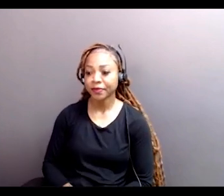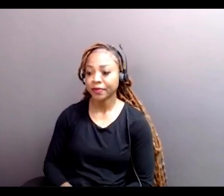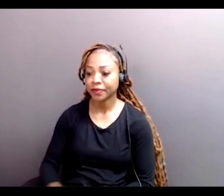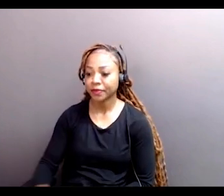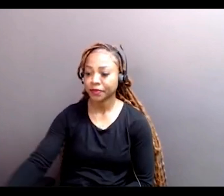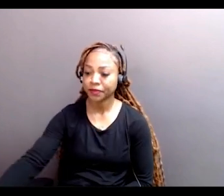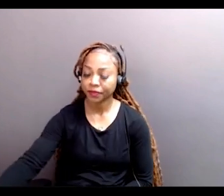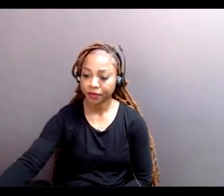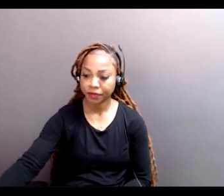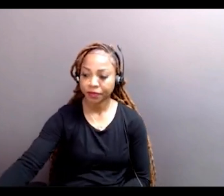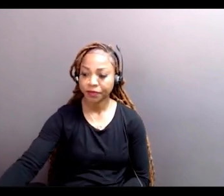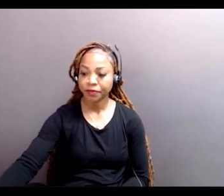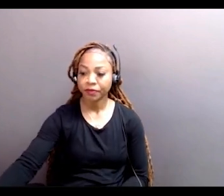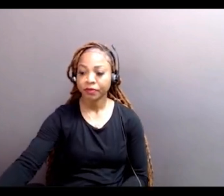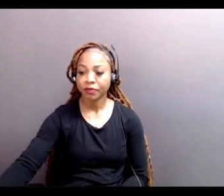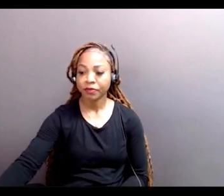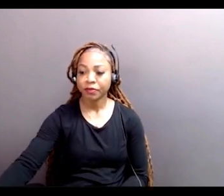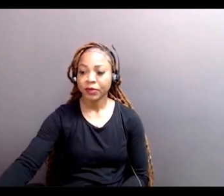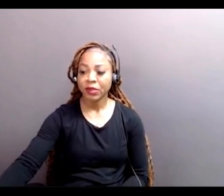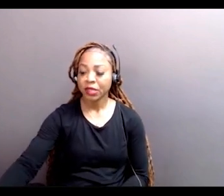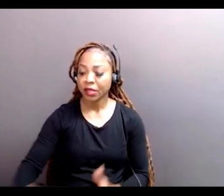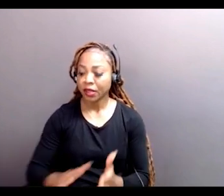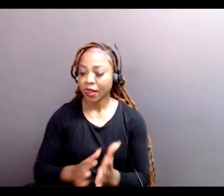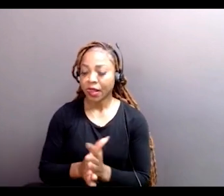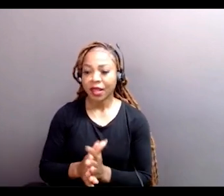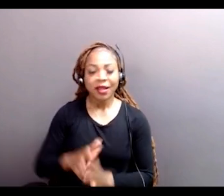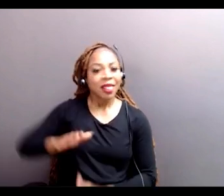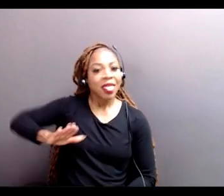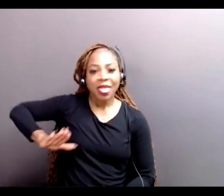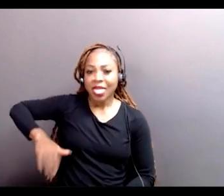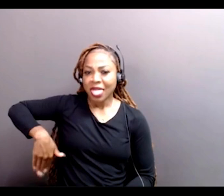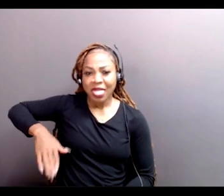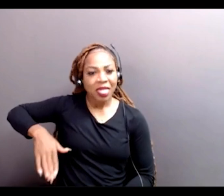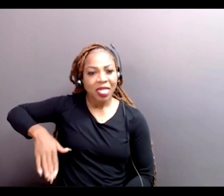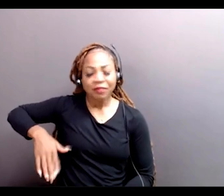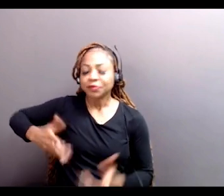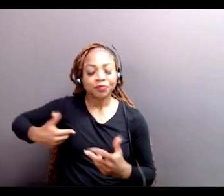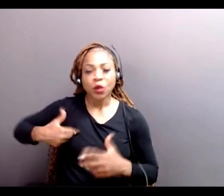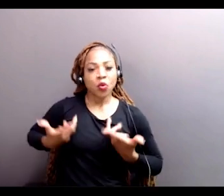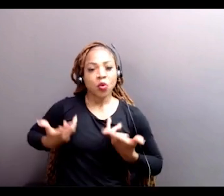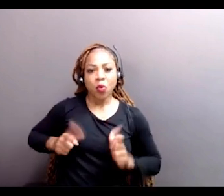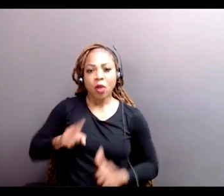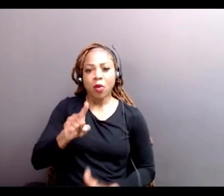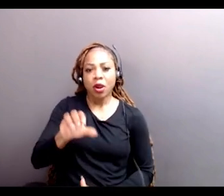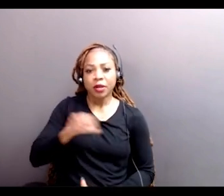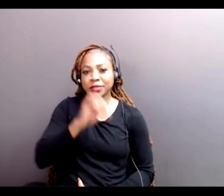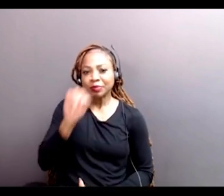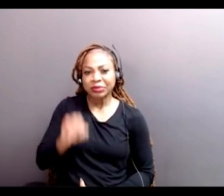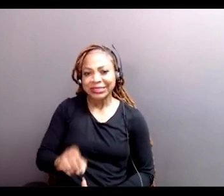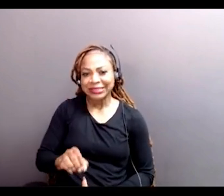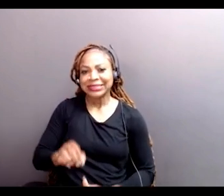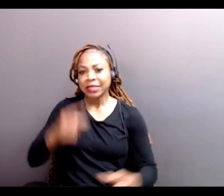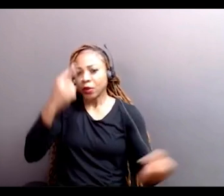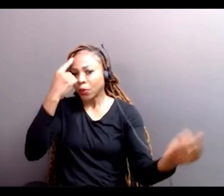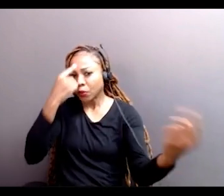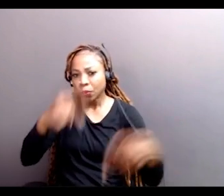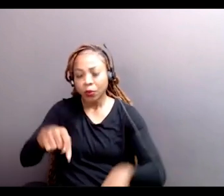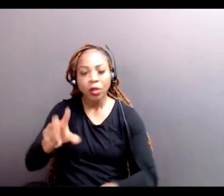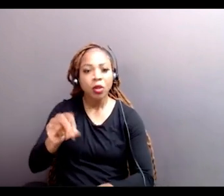So what I would say about this is that in our consensus, we're really not looking for 100% agreement. What we're looking